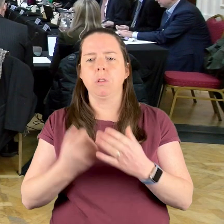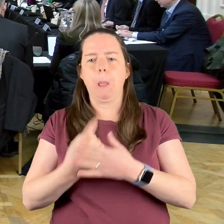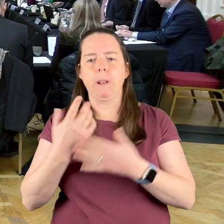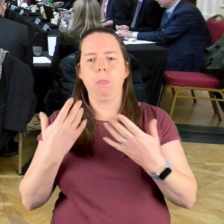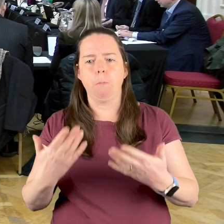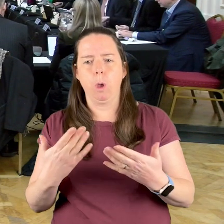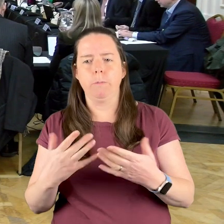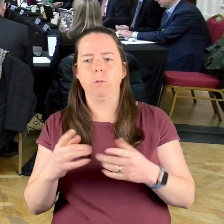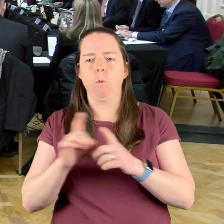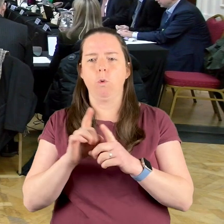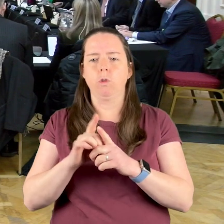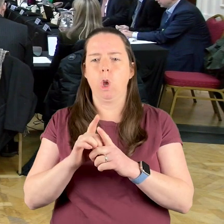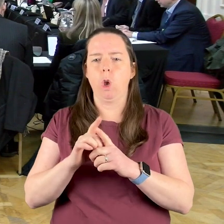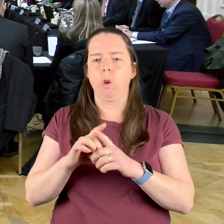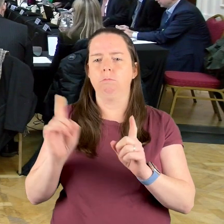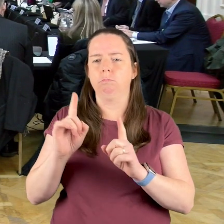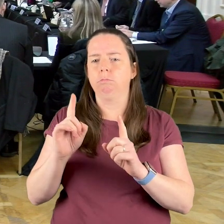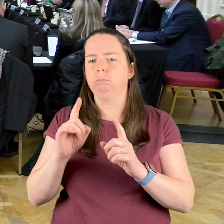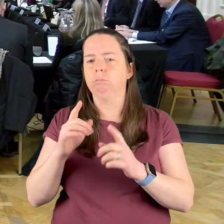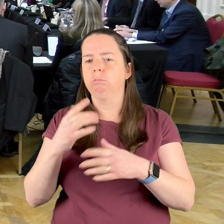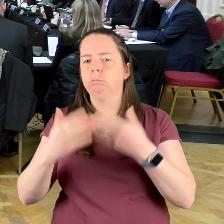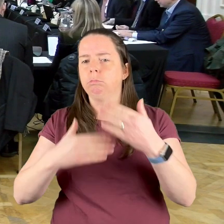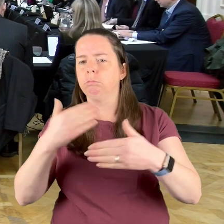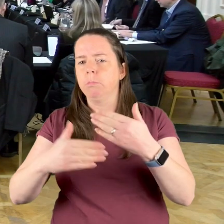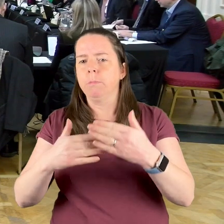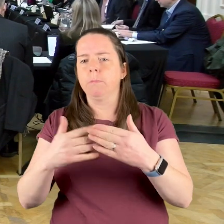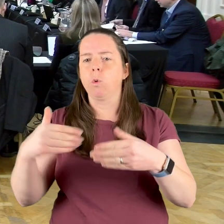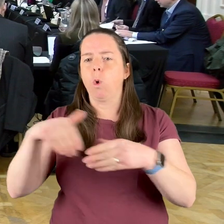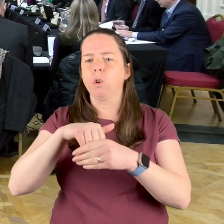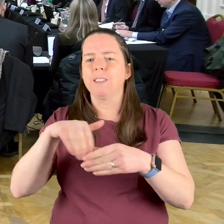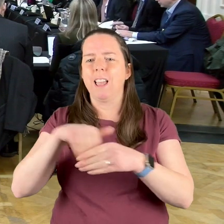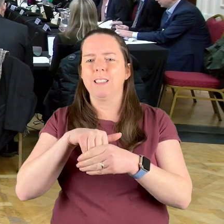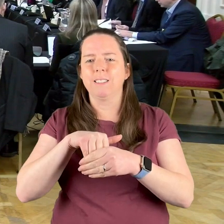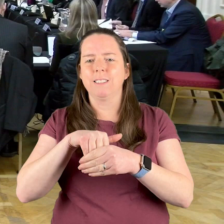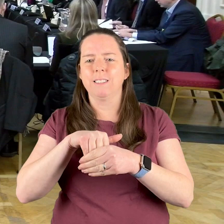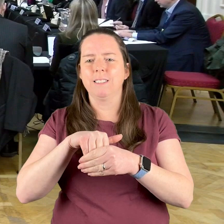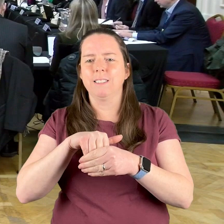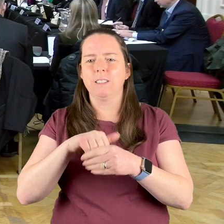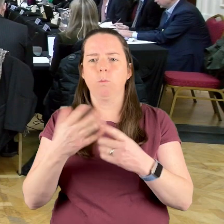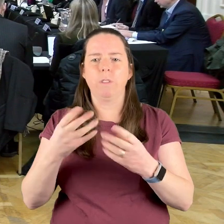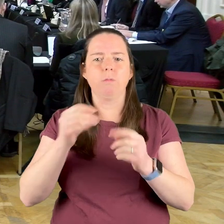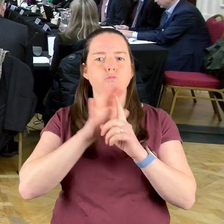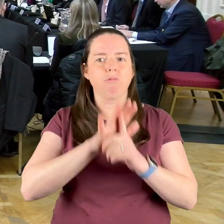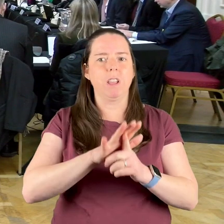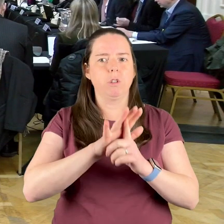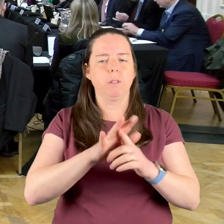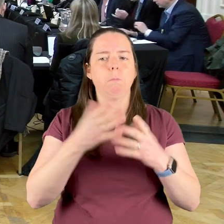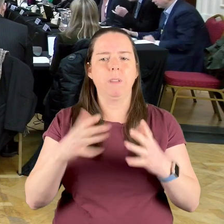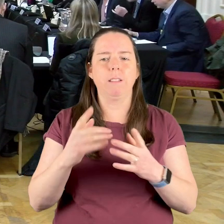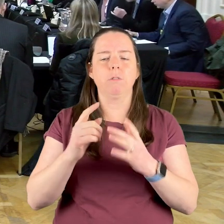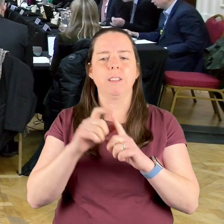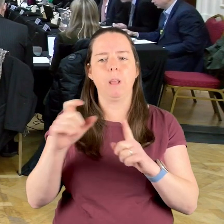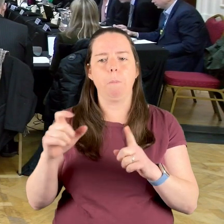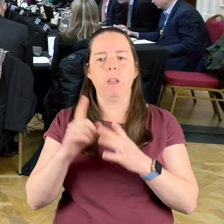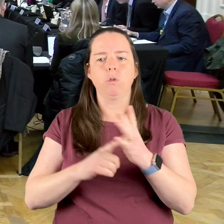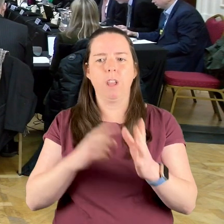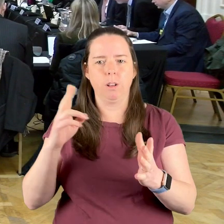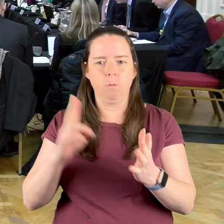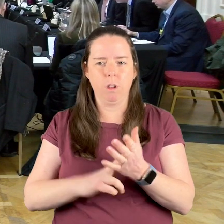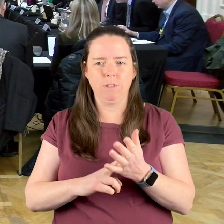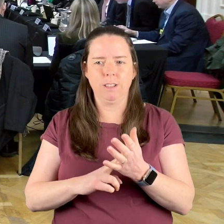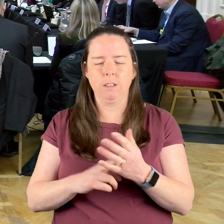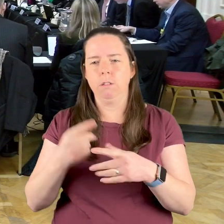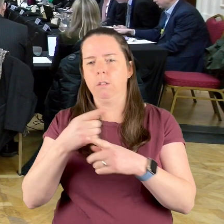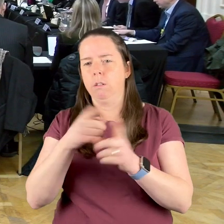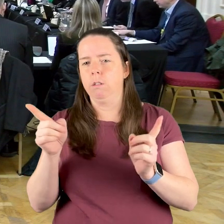as well as a little bit of the context around the pressures that were experienced in December and January, which people will remember particularly